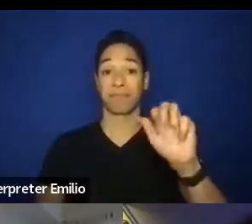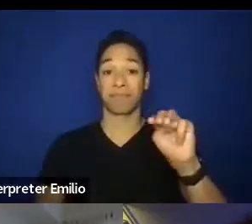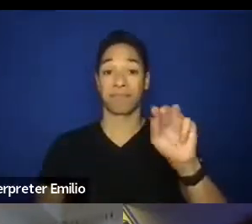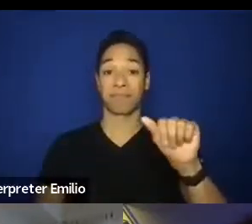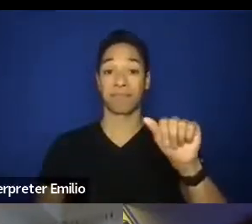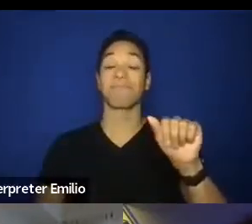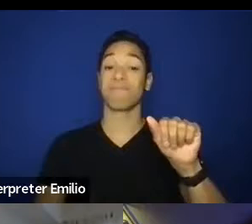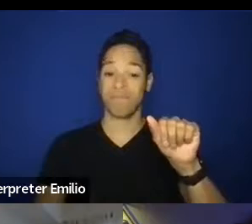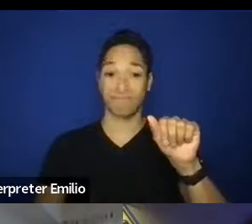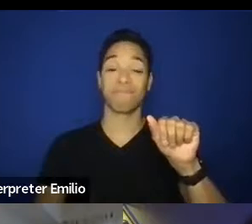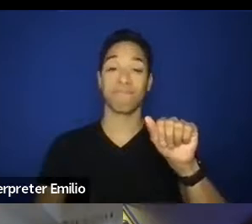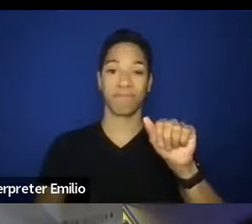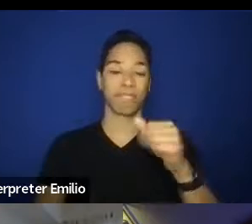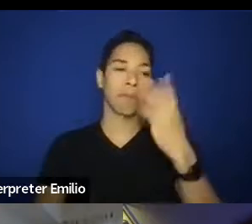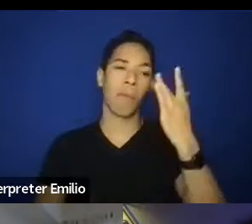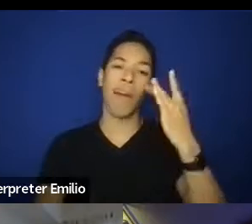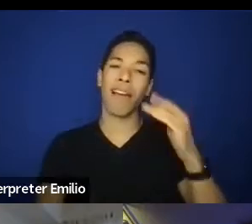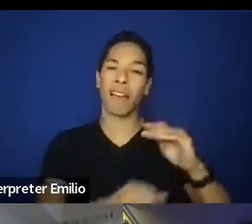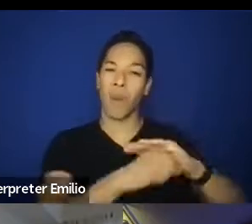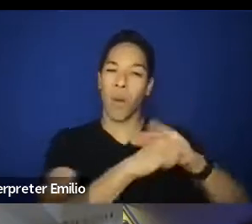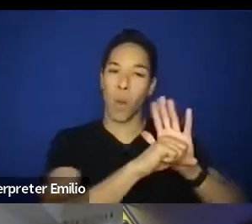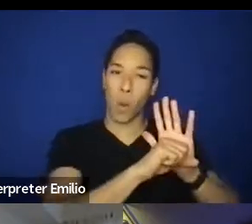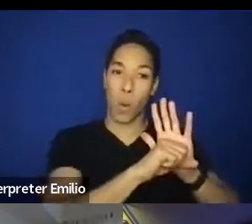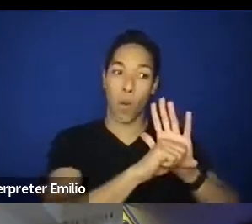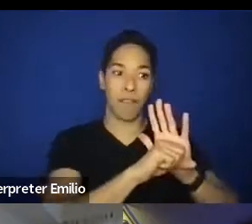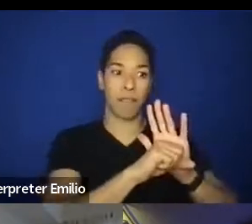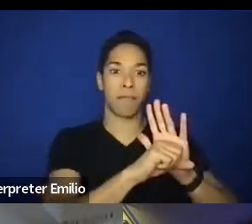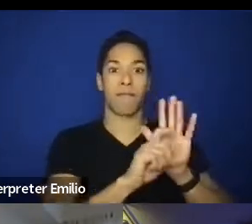turned our attention into